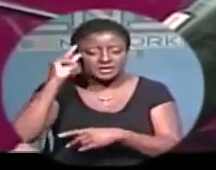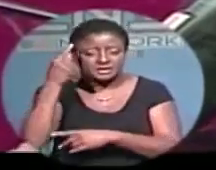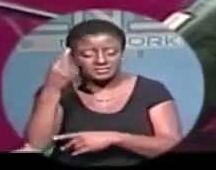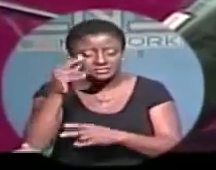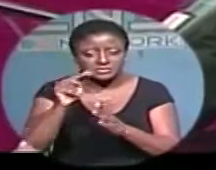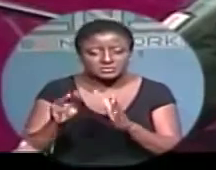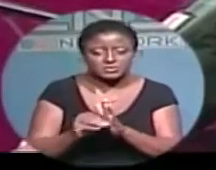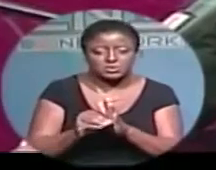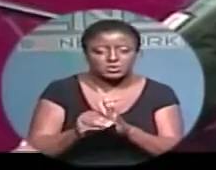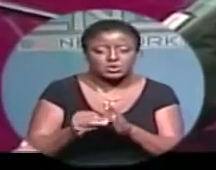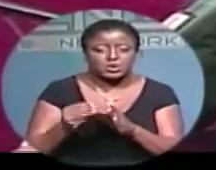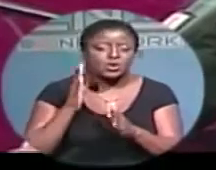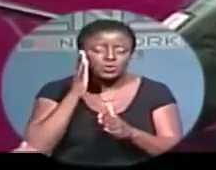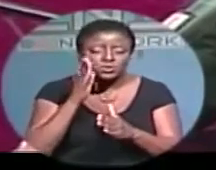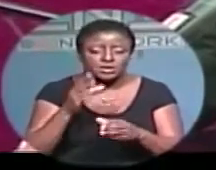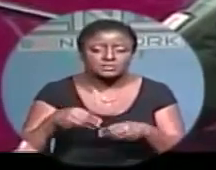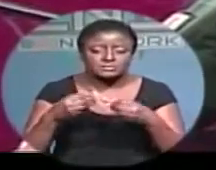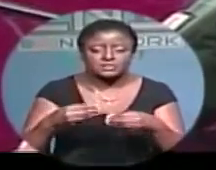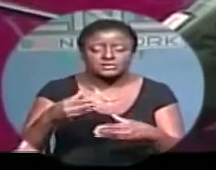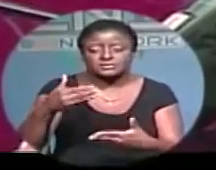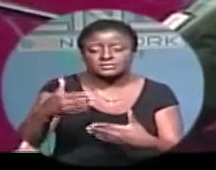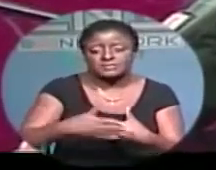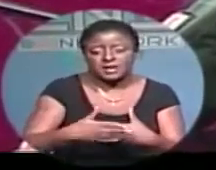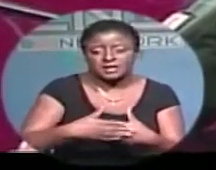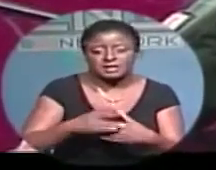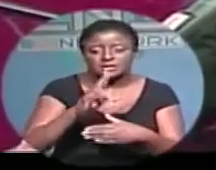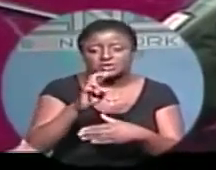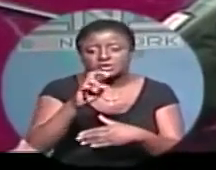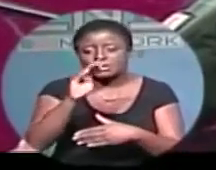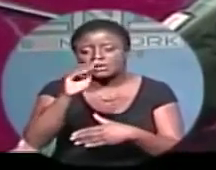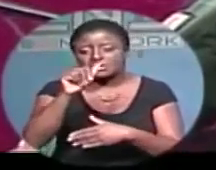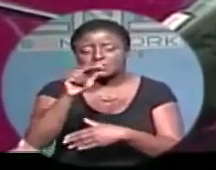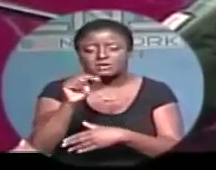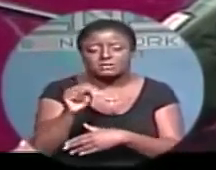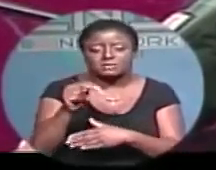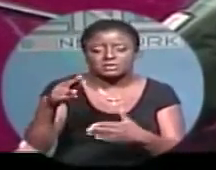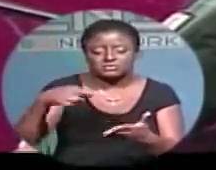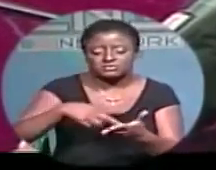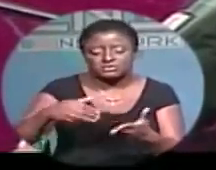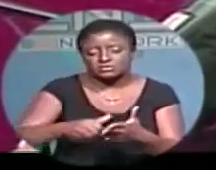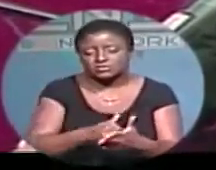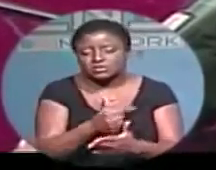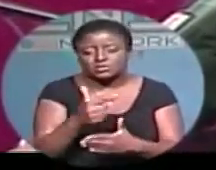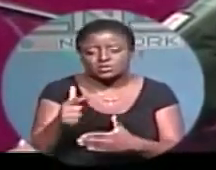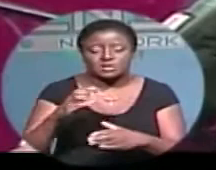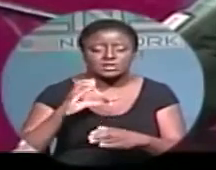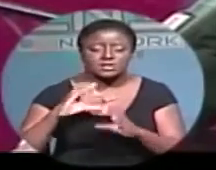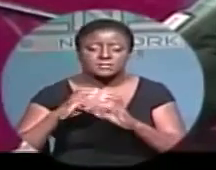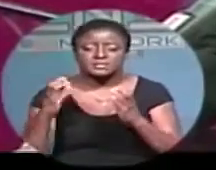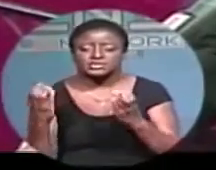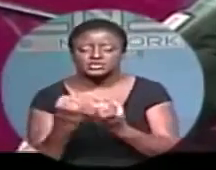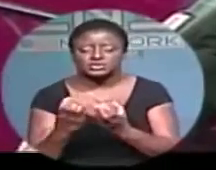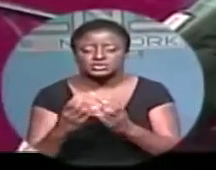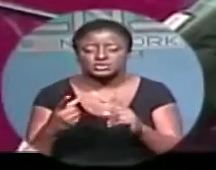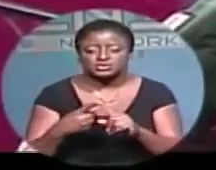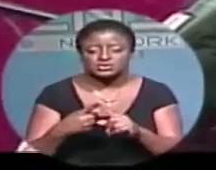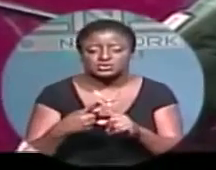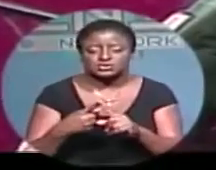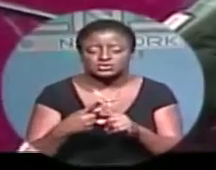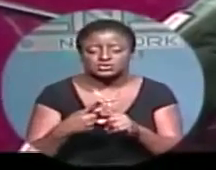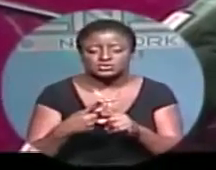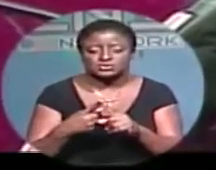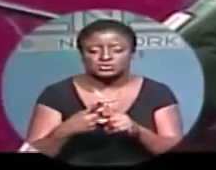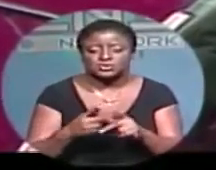urban renewal commission to facilitate interagency collaboration and